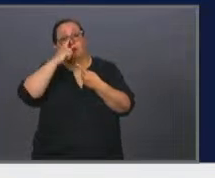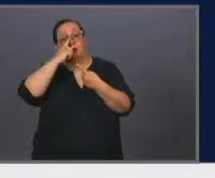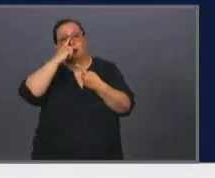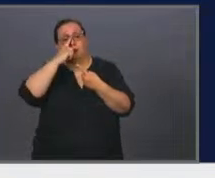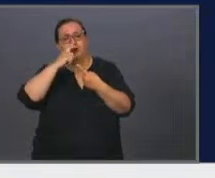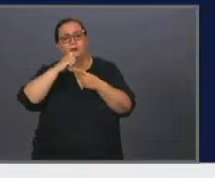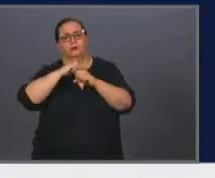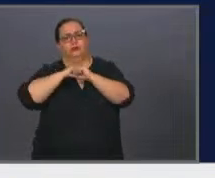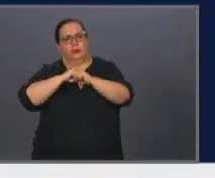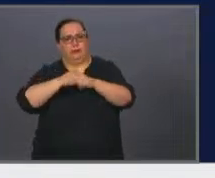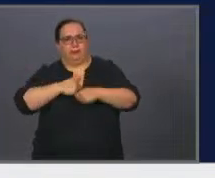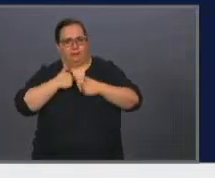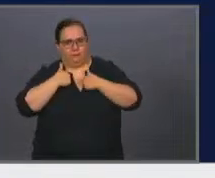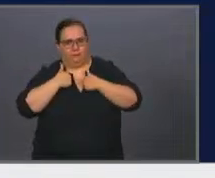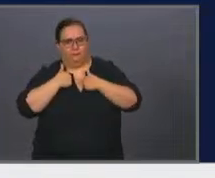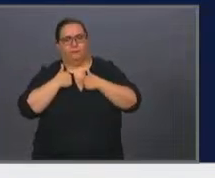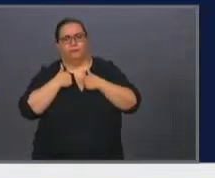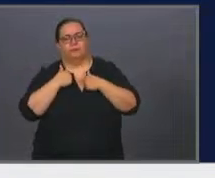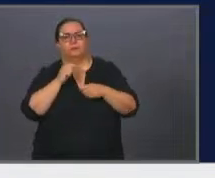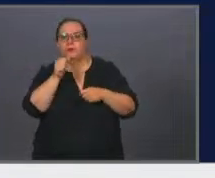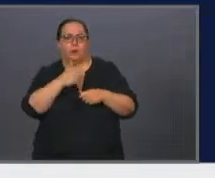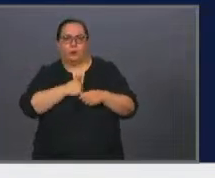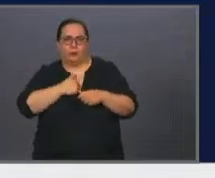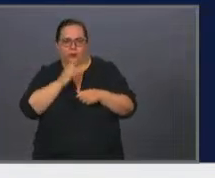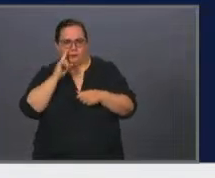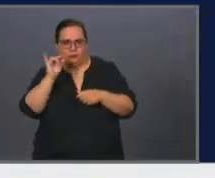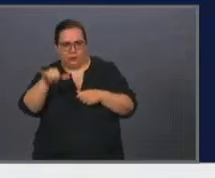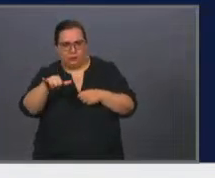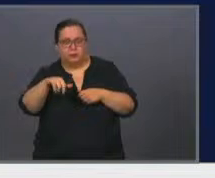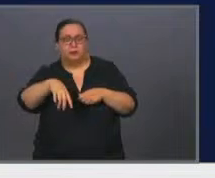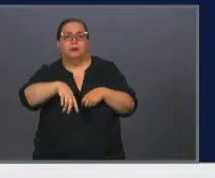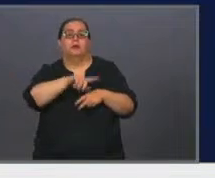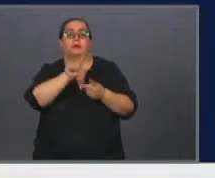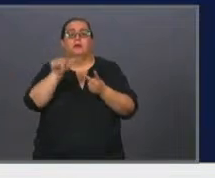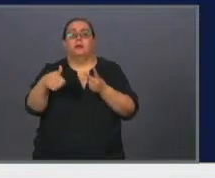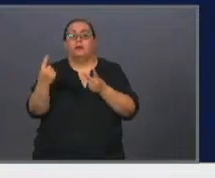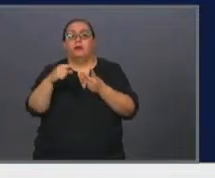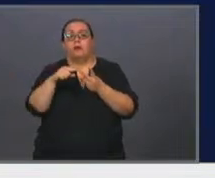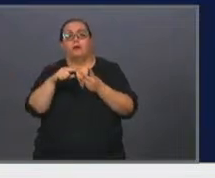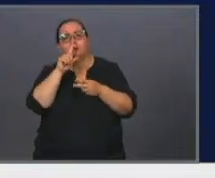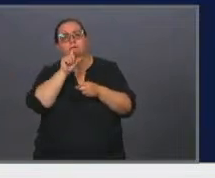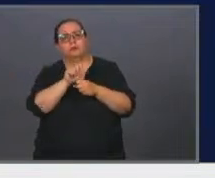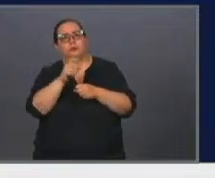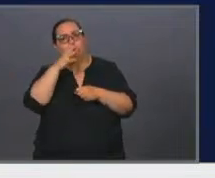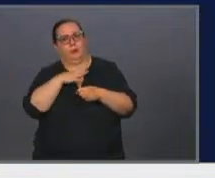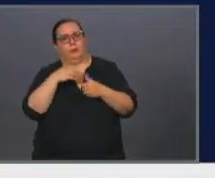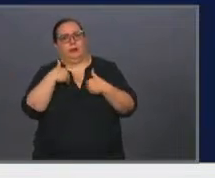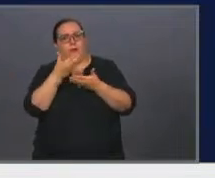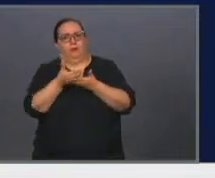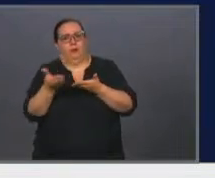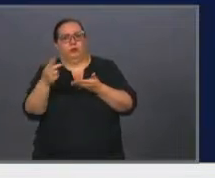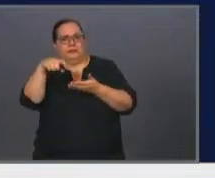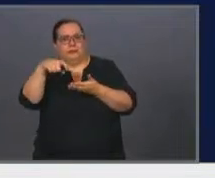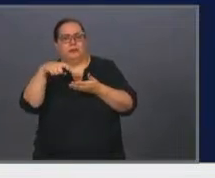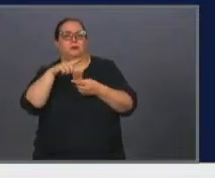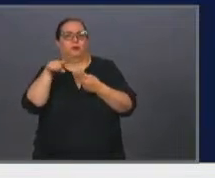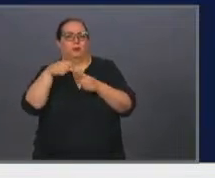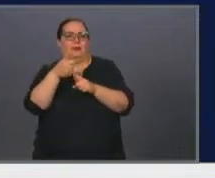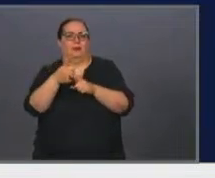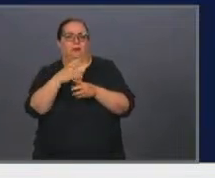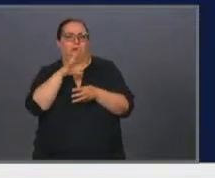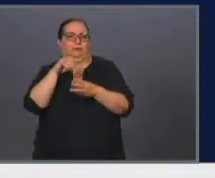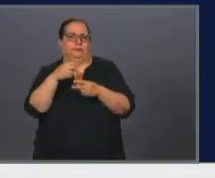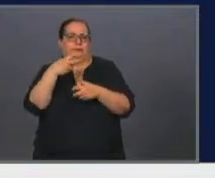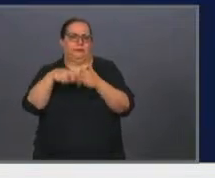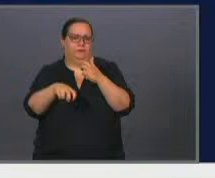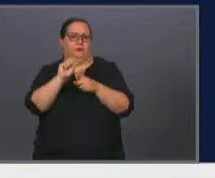protecting life, and I won't apologize for it. And the other case is making sure that women have the resources they need when they're in a difficult situation.